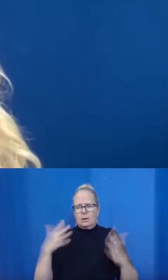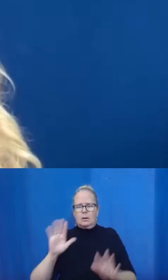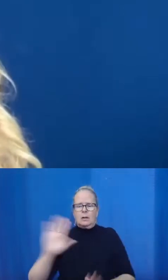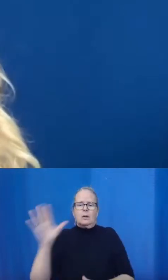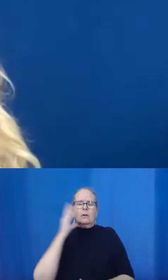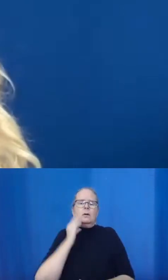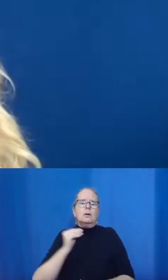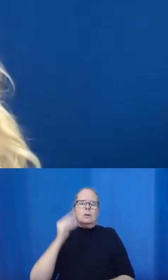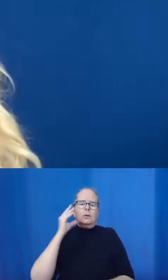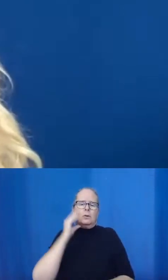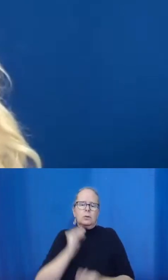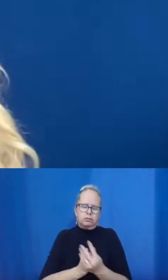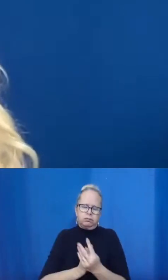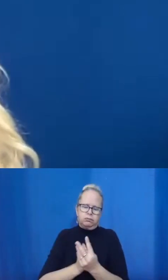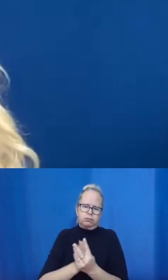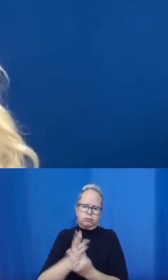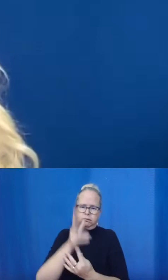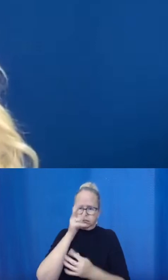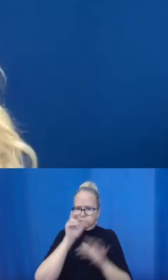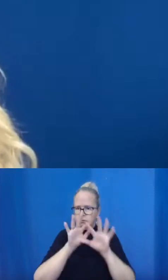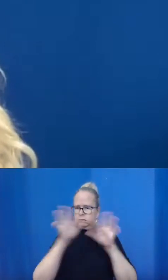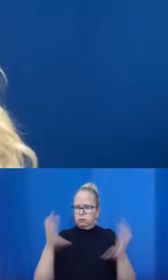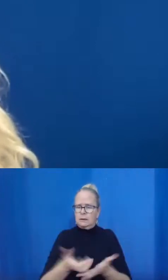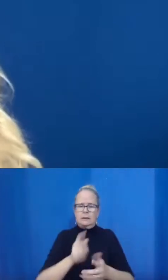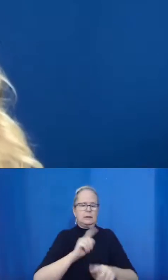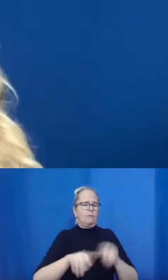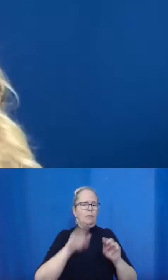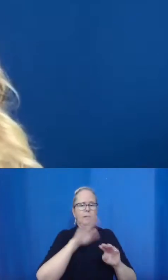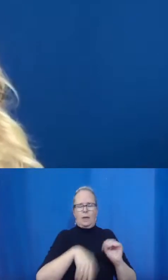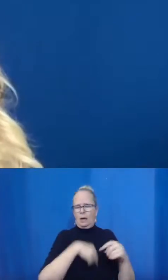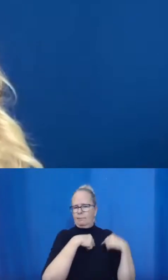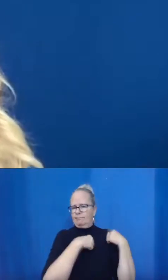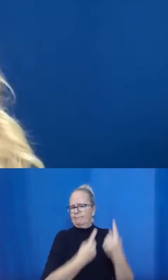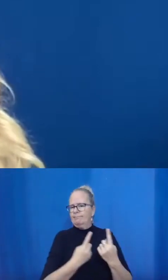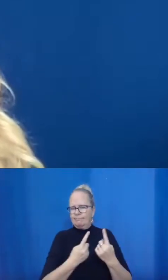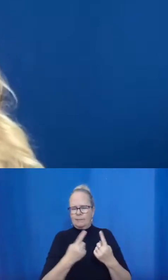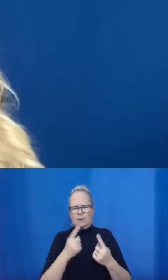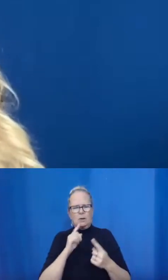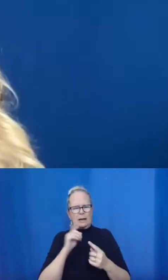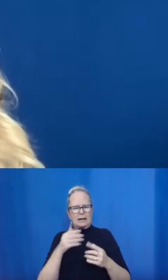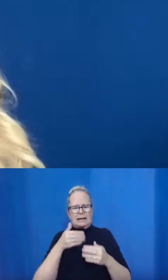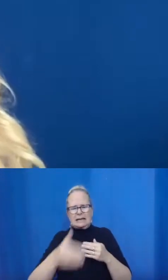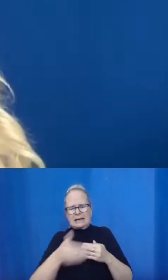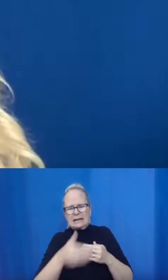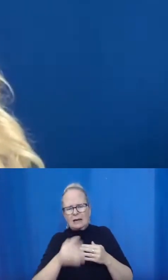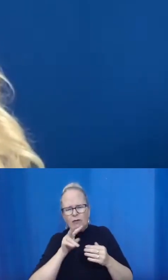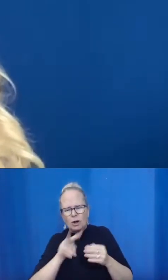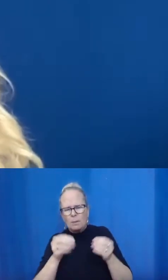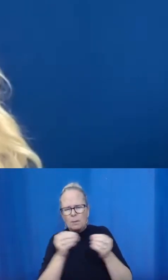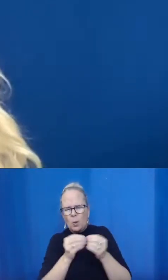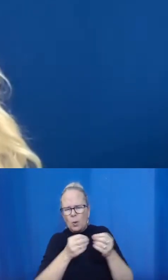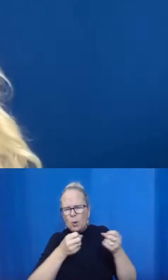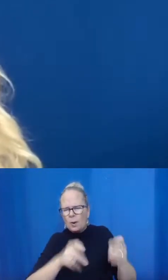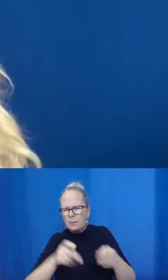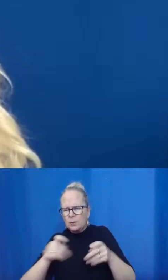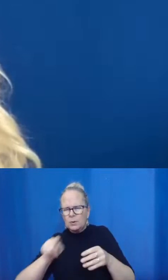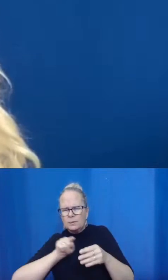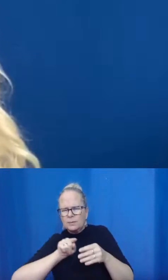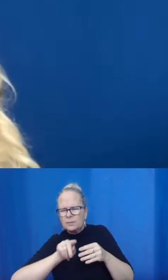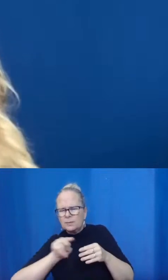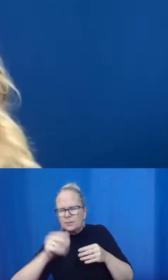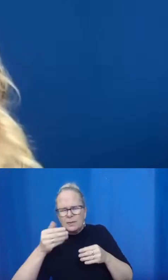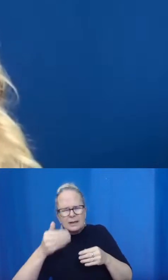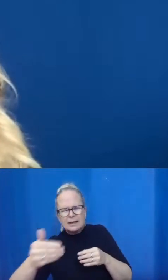surgical postponements, I am joined today by a panel of medical experts and folks, Albertans like